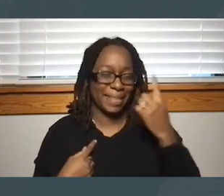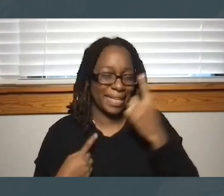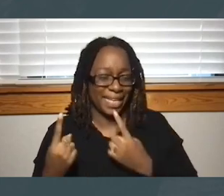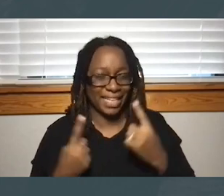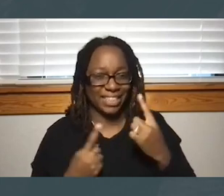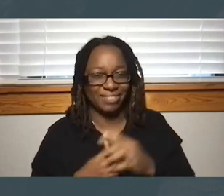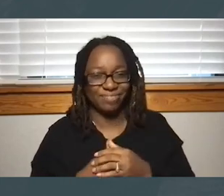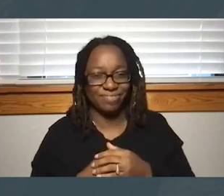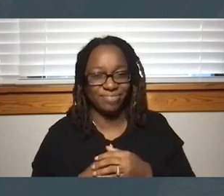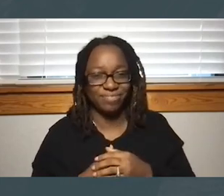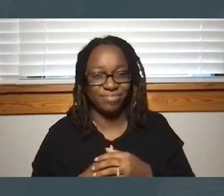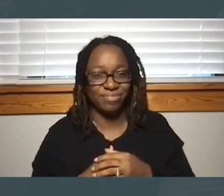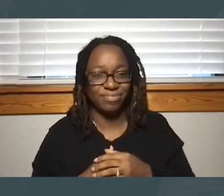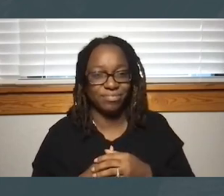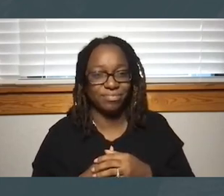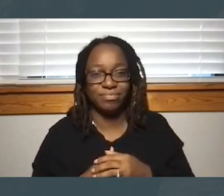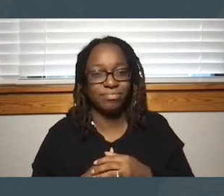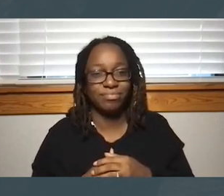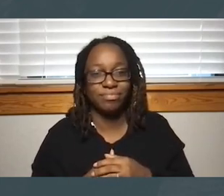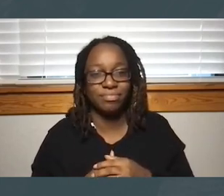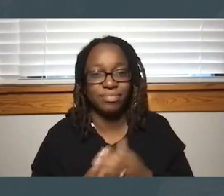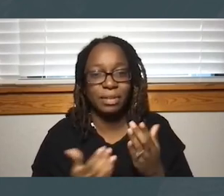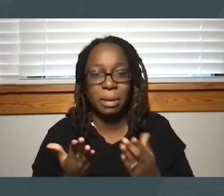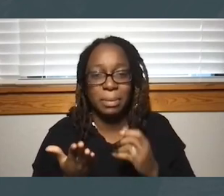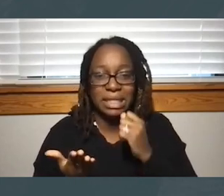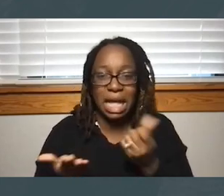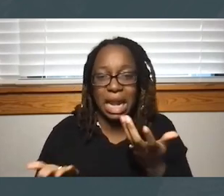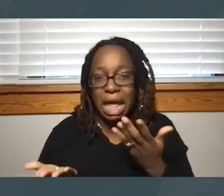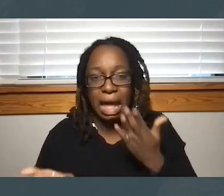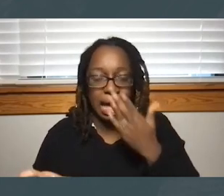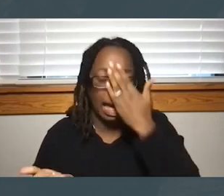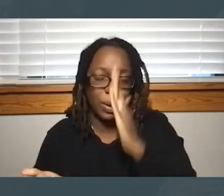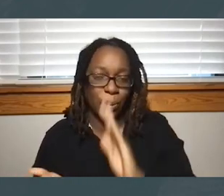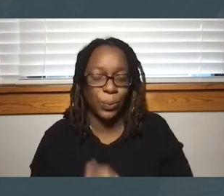maybe it's not as, I don't know.